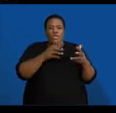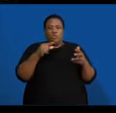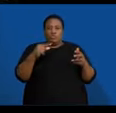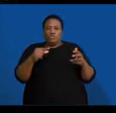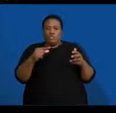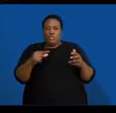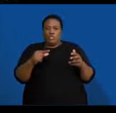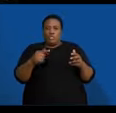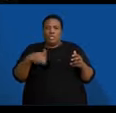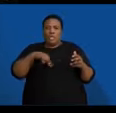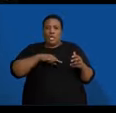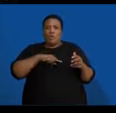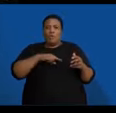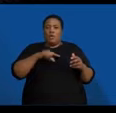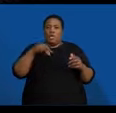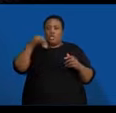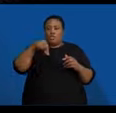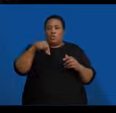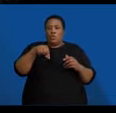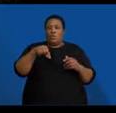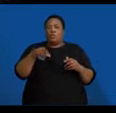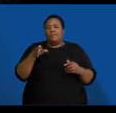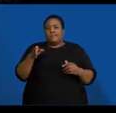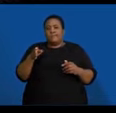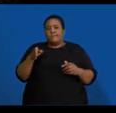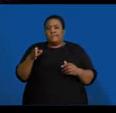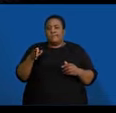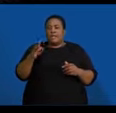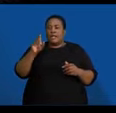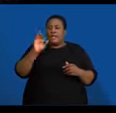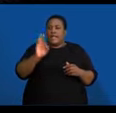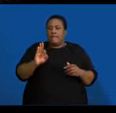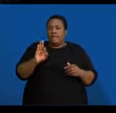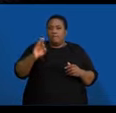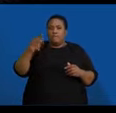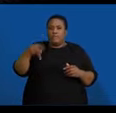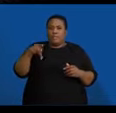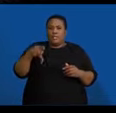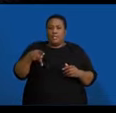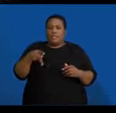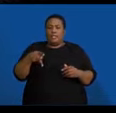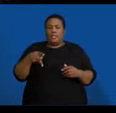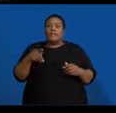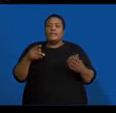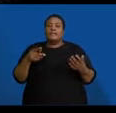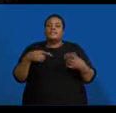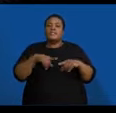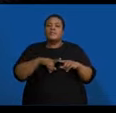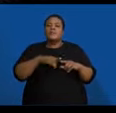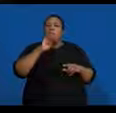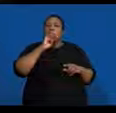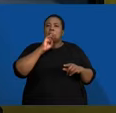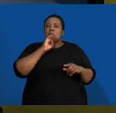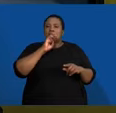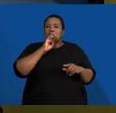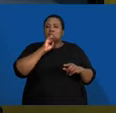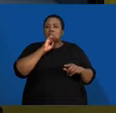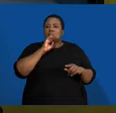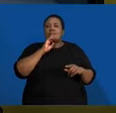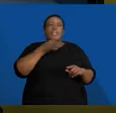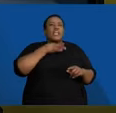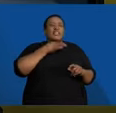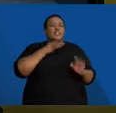is there by F, please. So you need to note that the respectively is not just an English word. I know we think it's